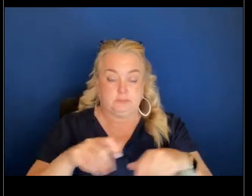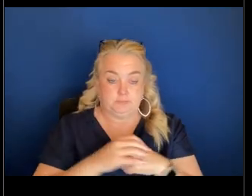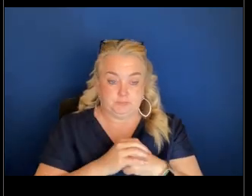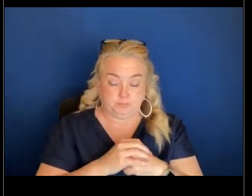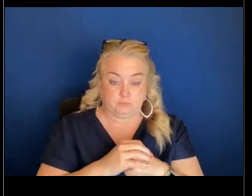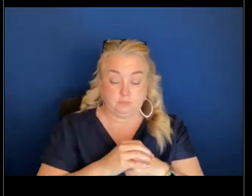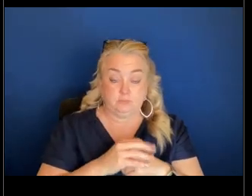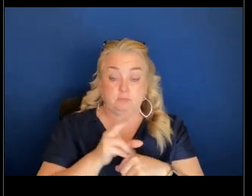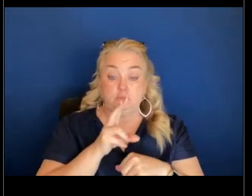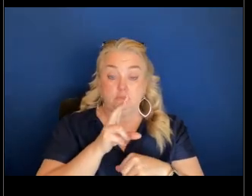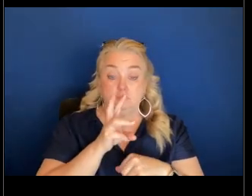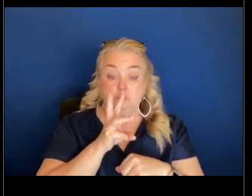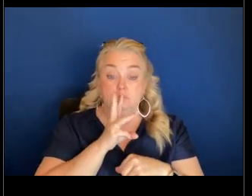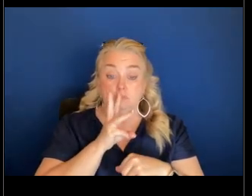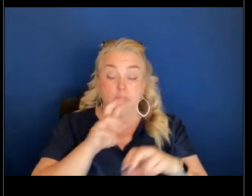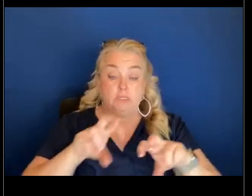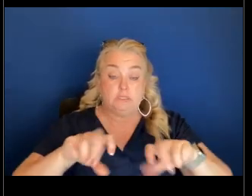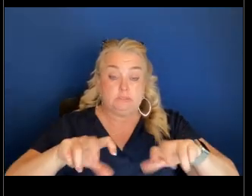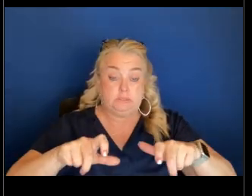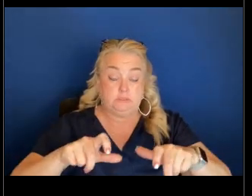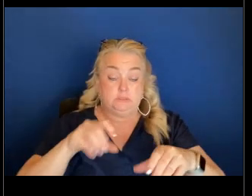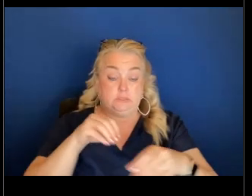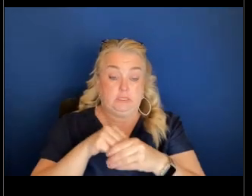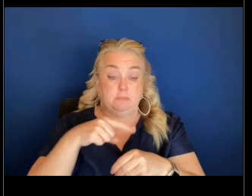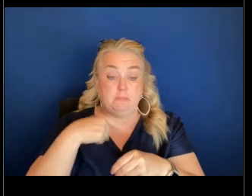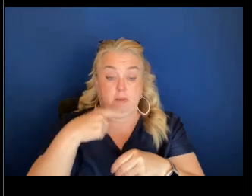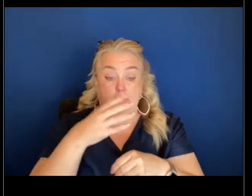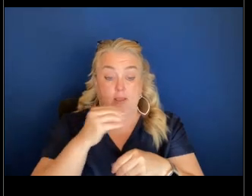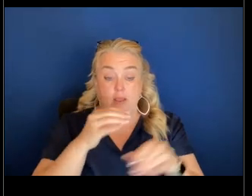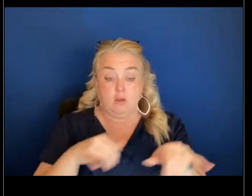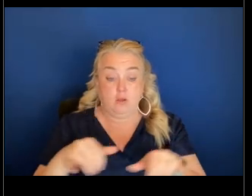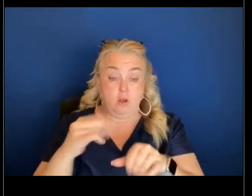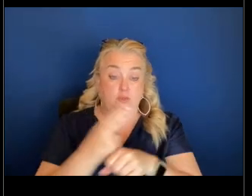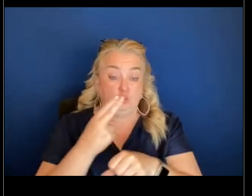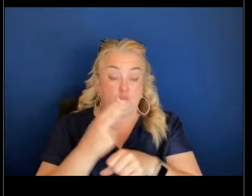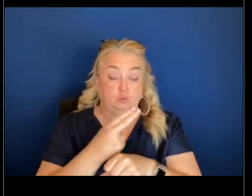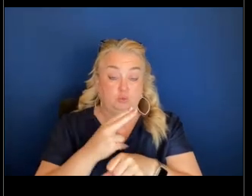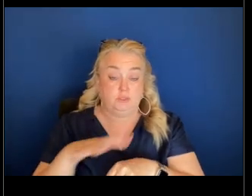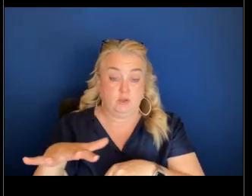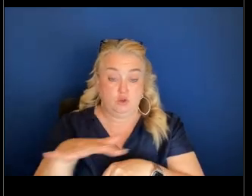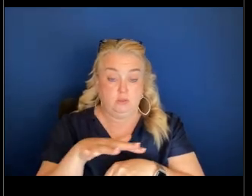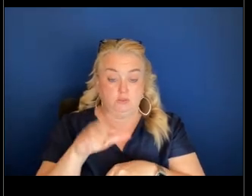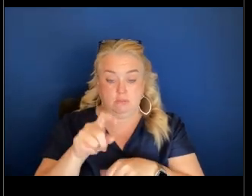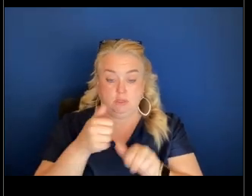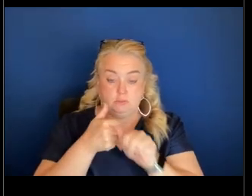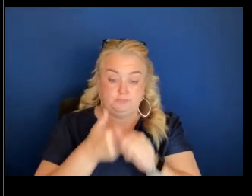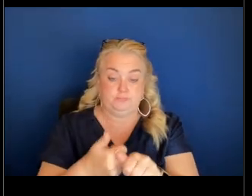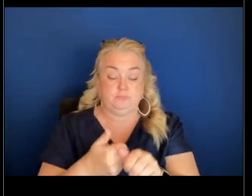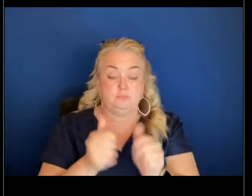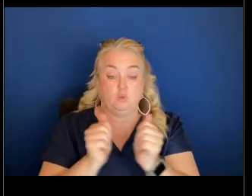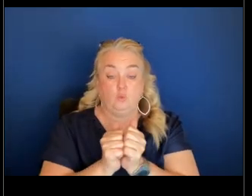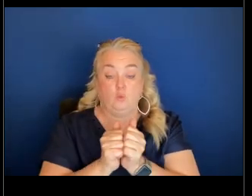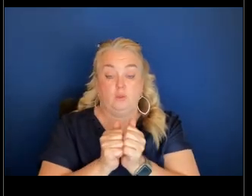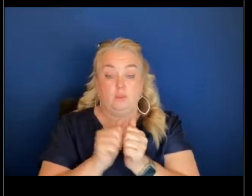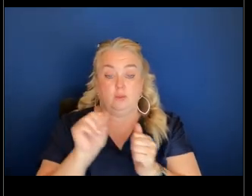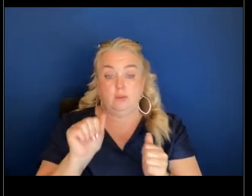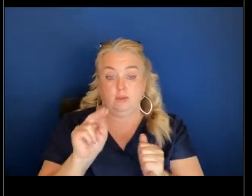Kitchen sinks in public and common use areas must comply with the applicable sections